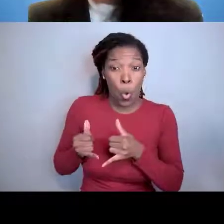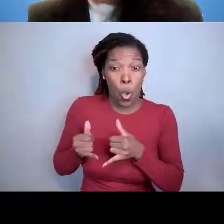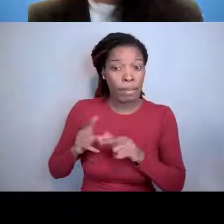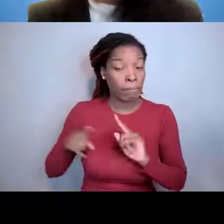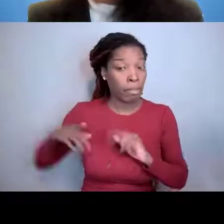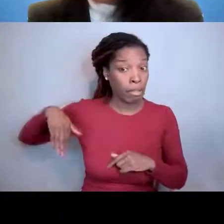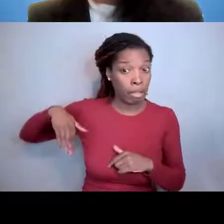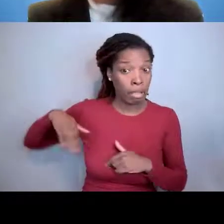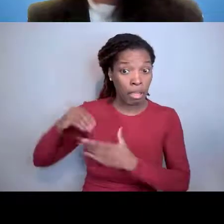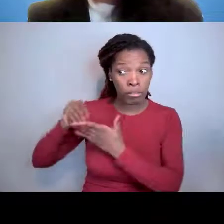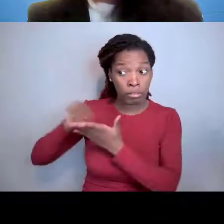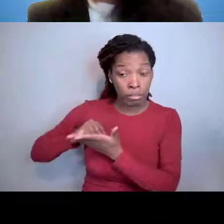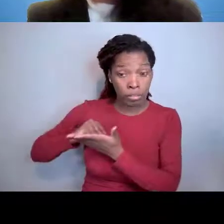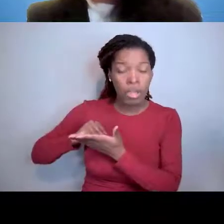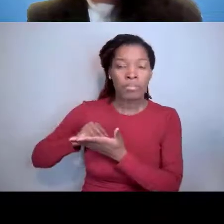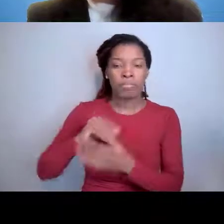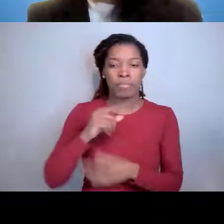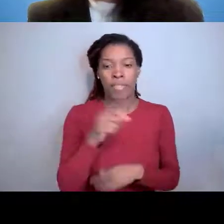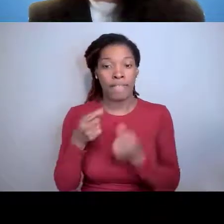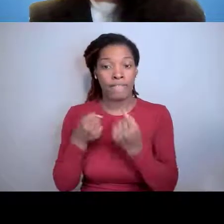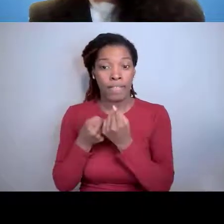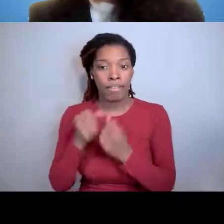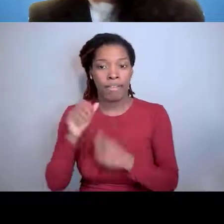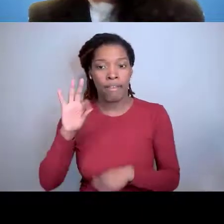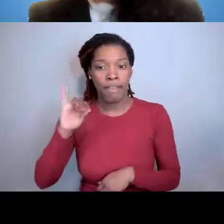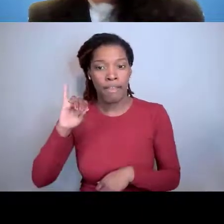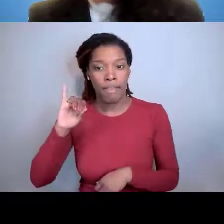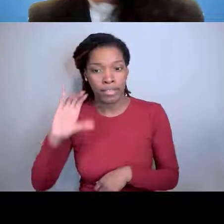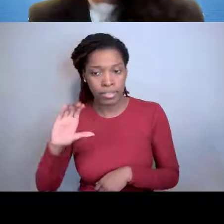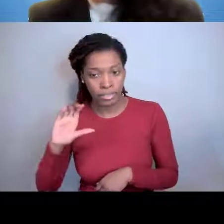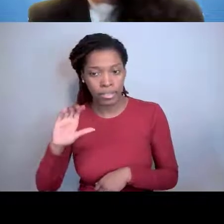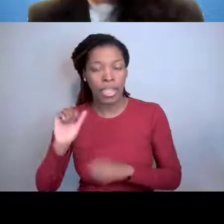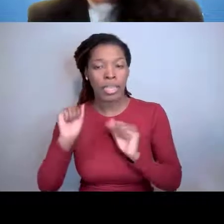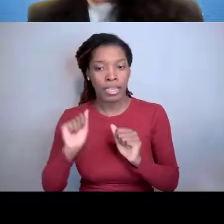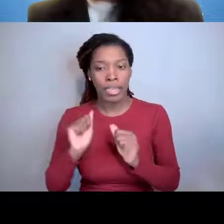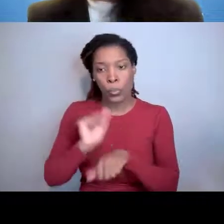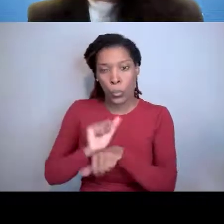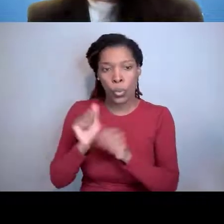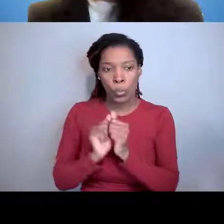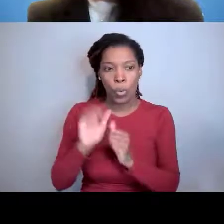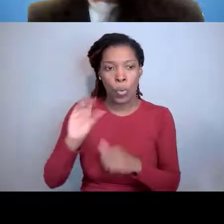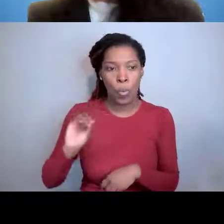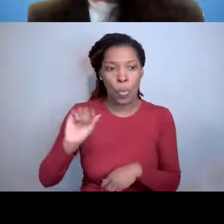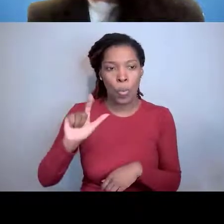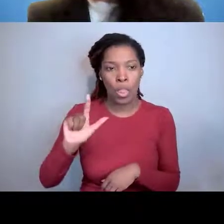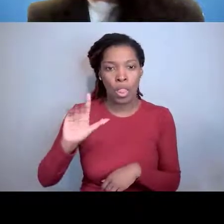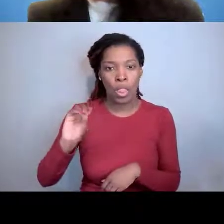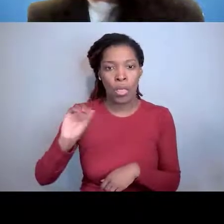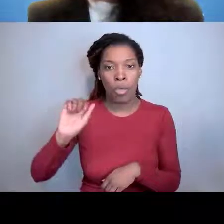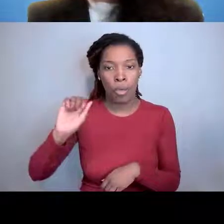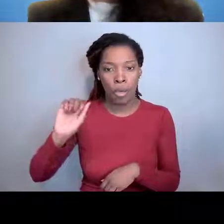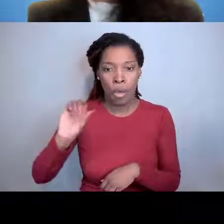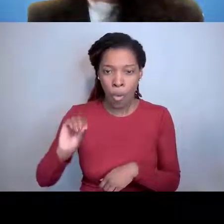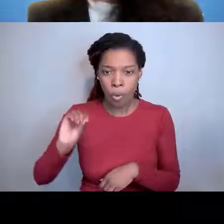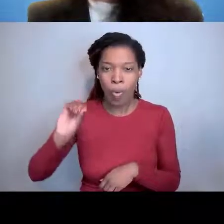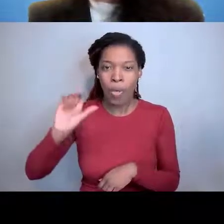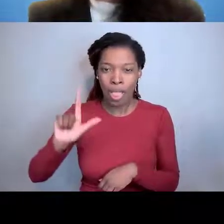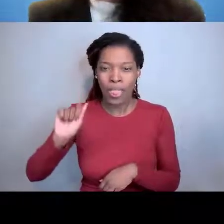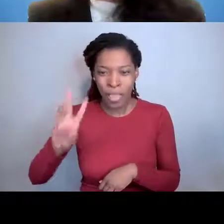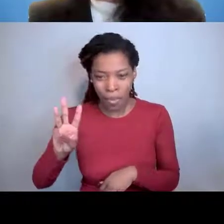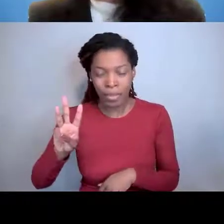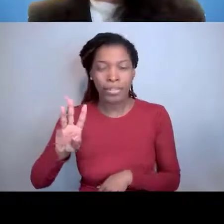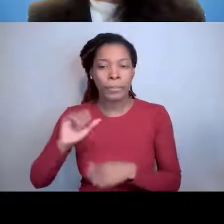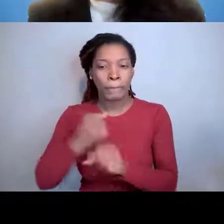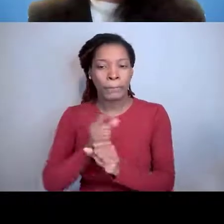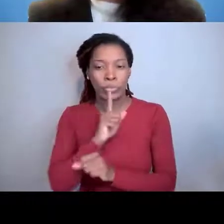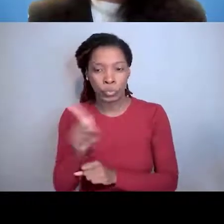will work with OLAW to initiate the negotiation process. And OLAW will work with the organization to ensure that